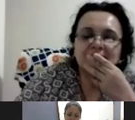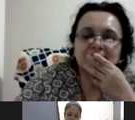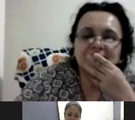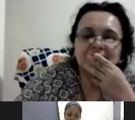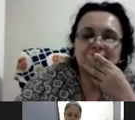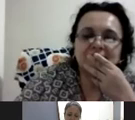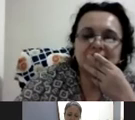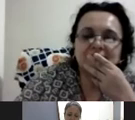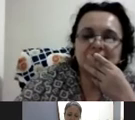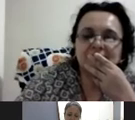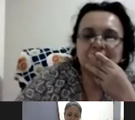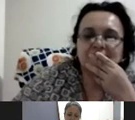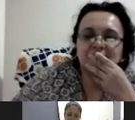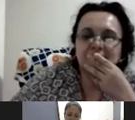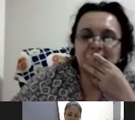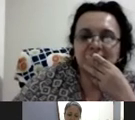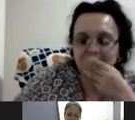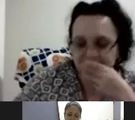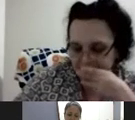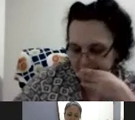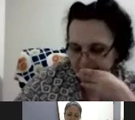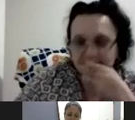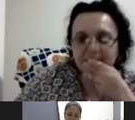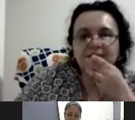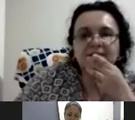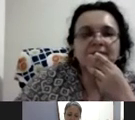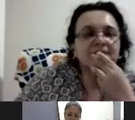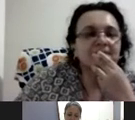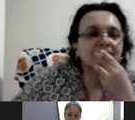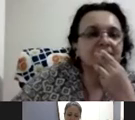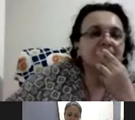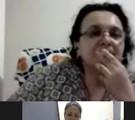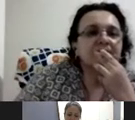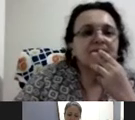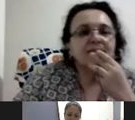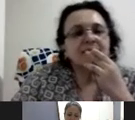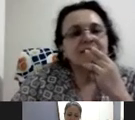surfboard. That's great. The more, the merrier.